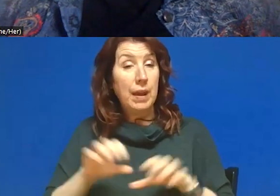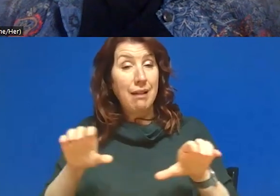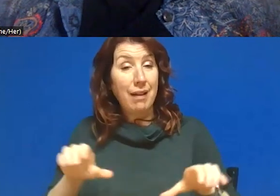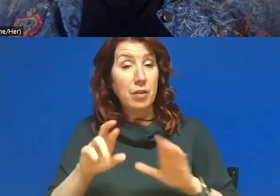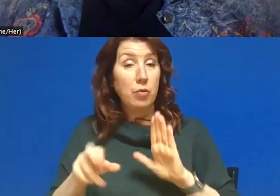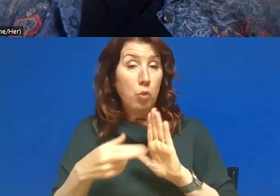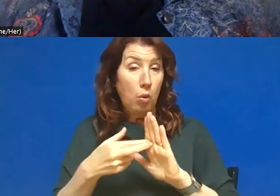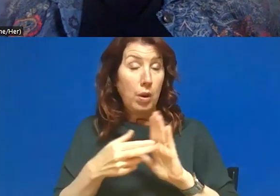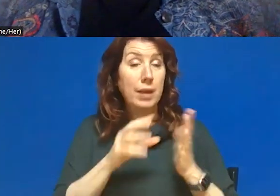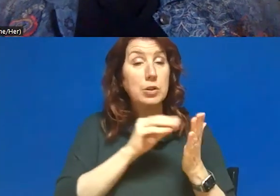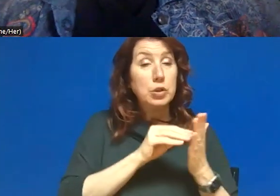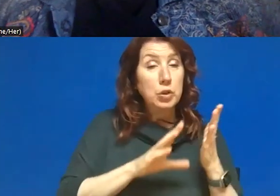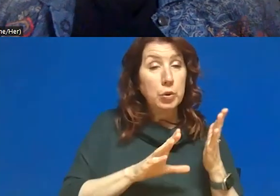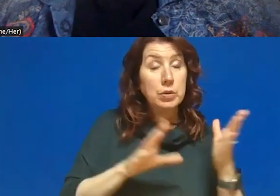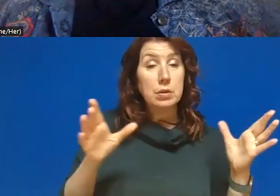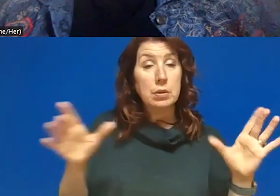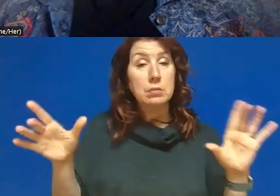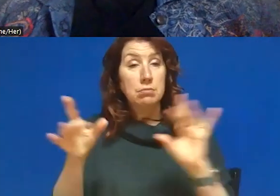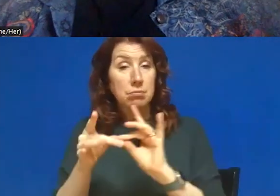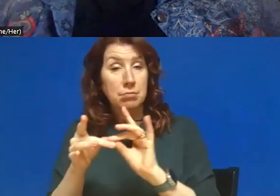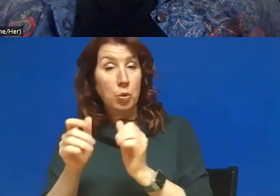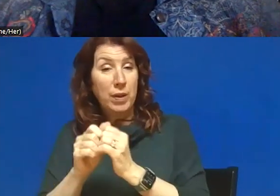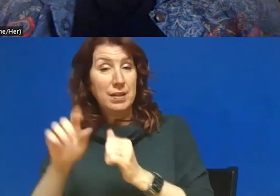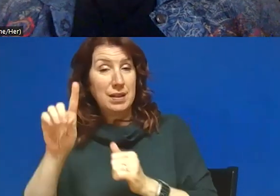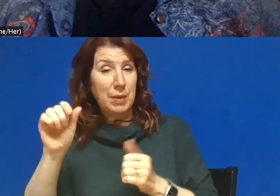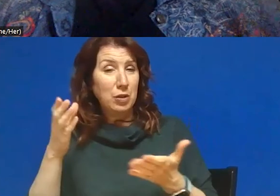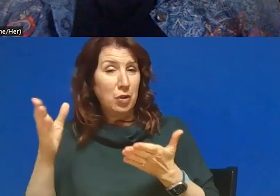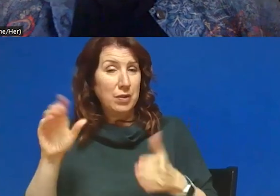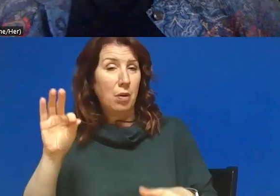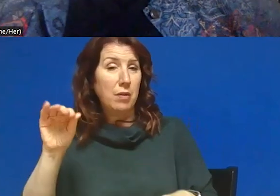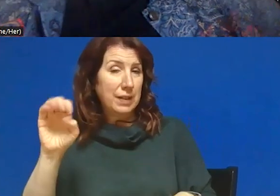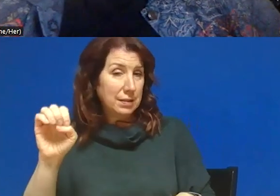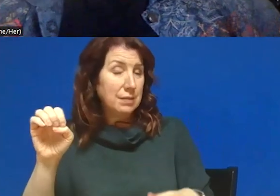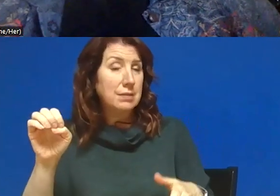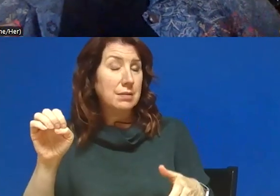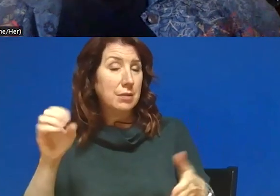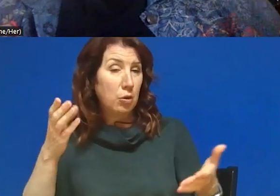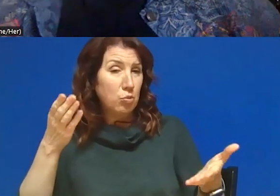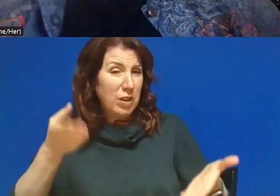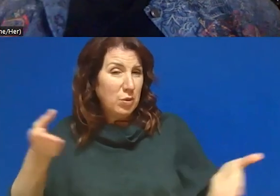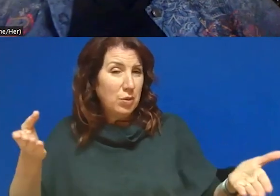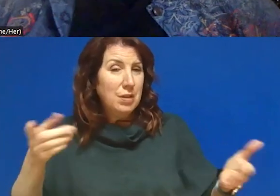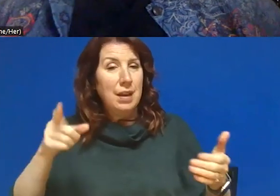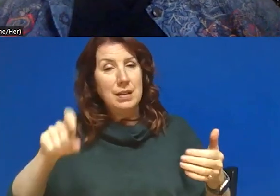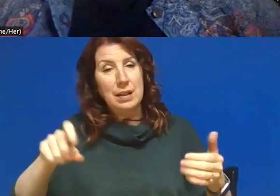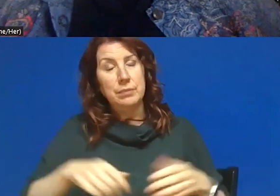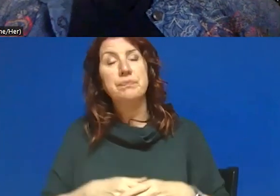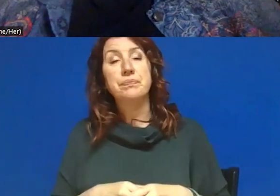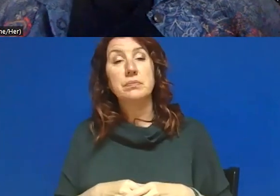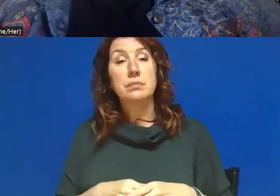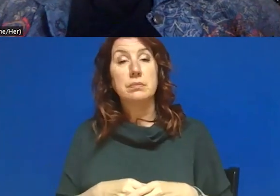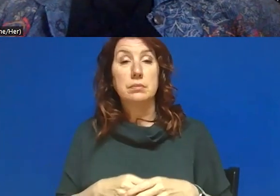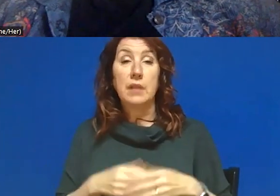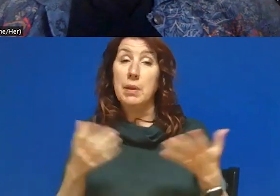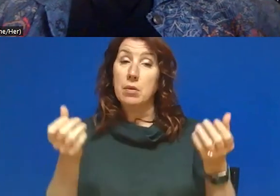connecting students with their accommodations or with the resources that they may need to succeed. I mean, there are so